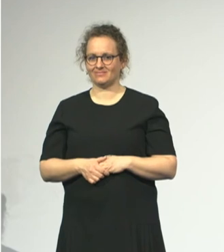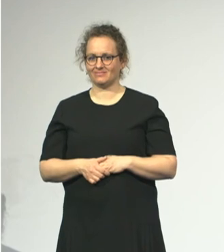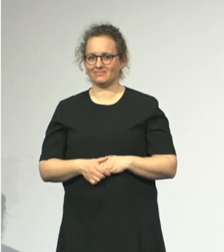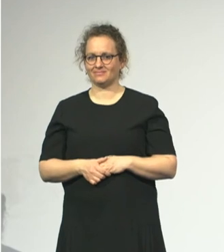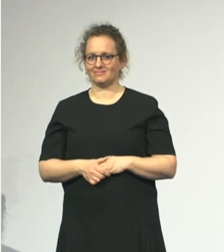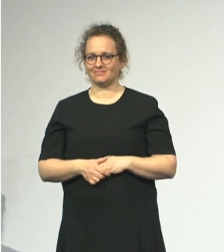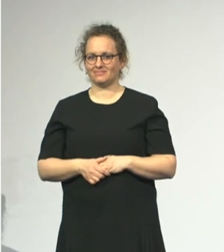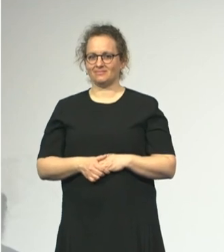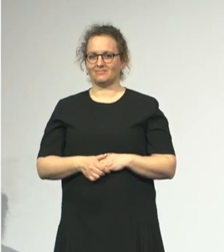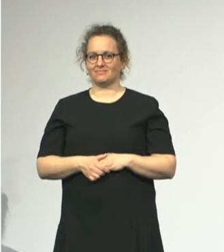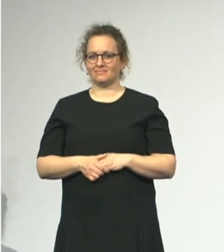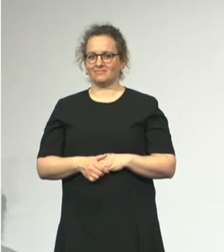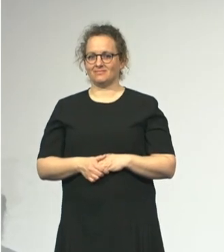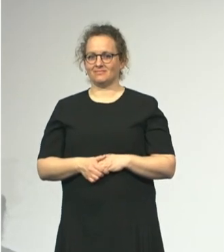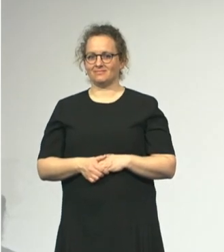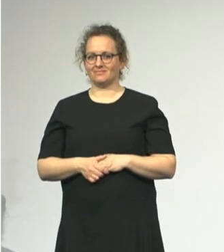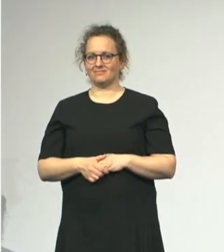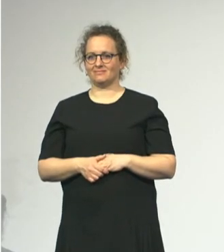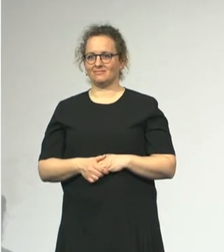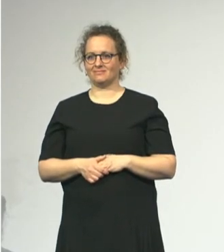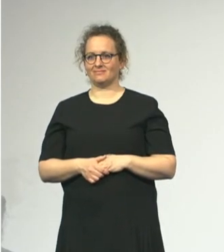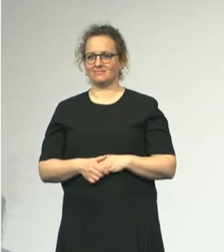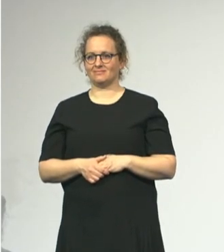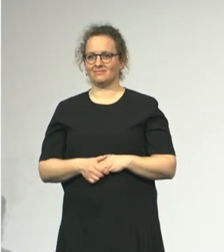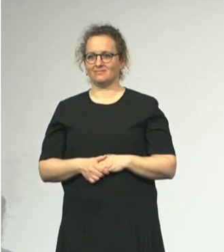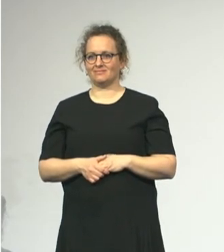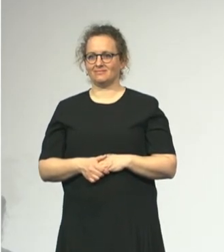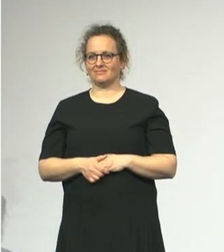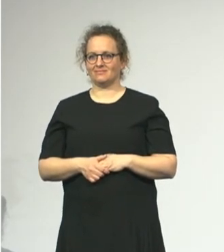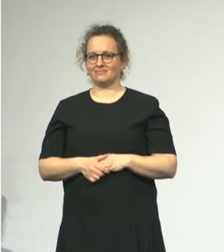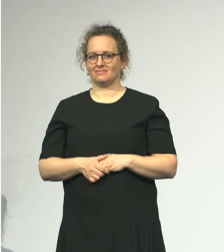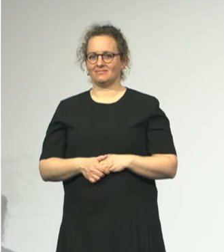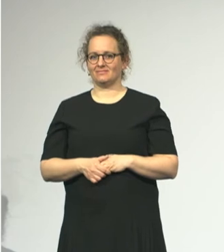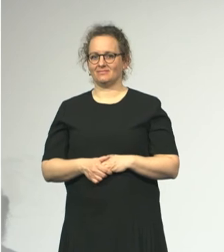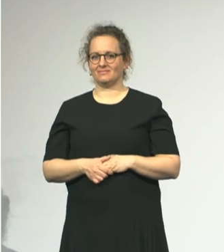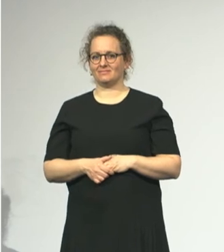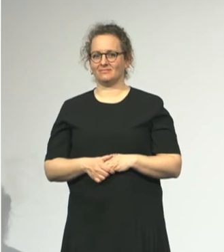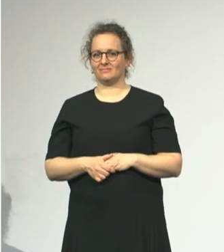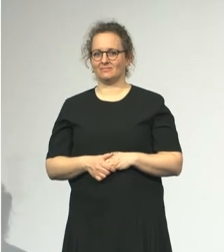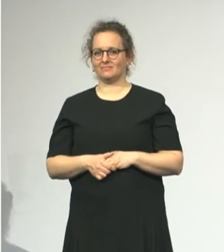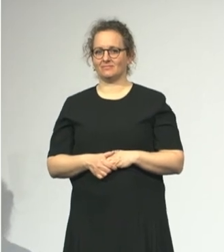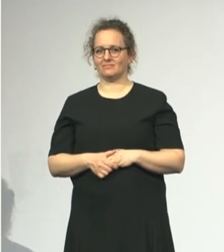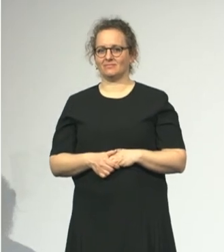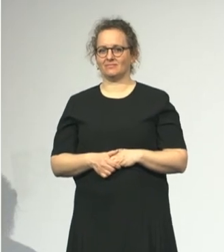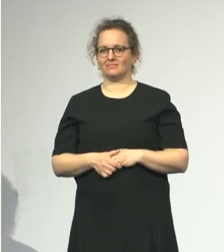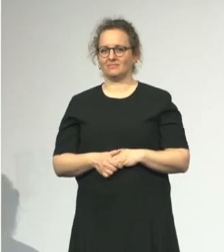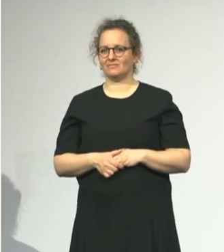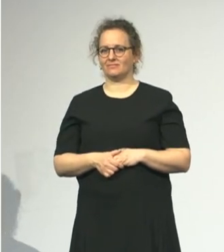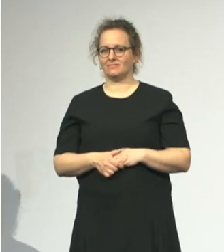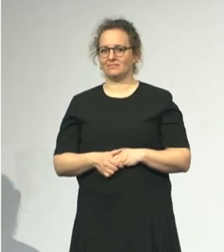If life changes your script, change the punctuation. If there's something you don't like, change it.